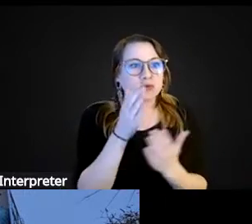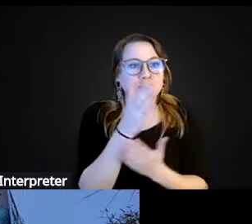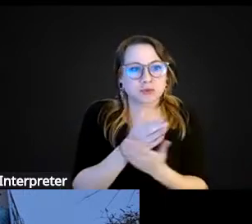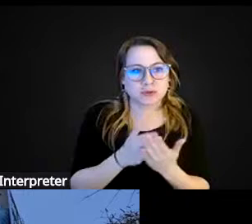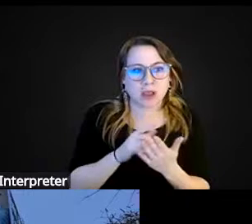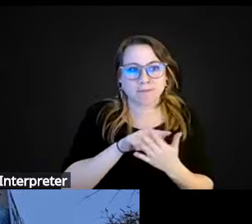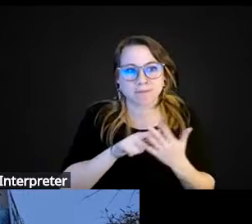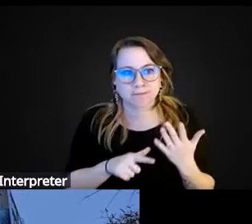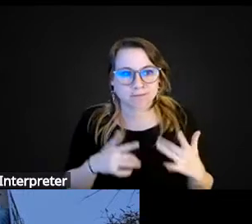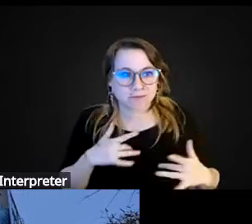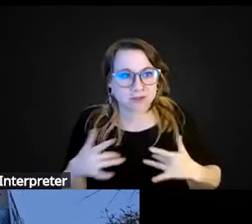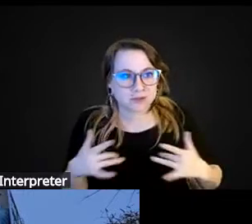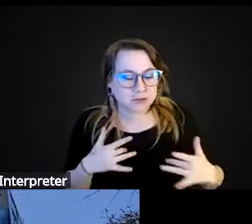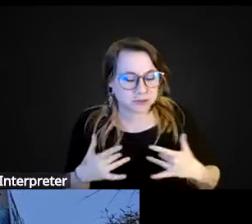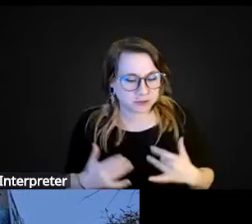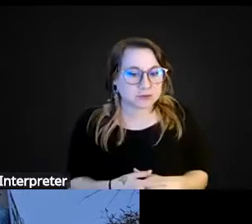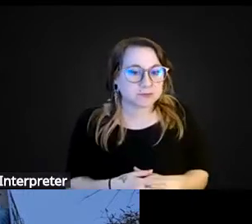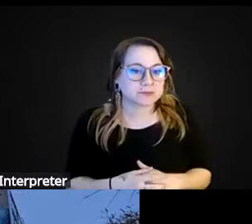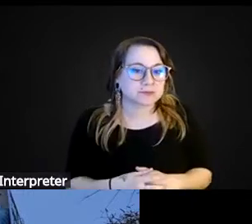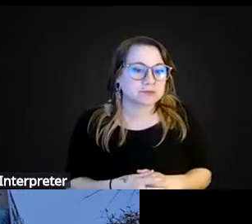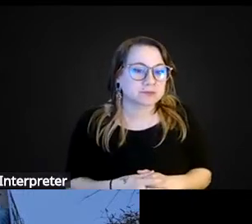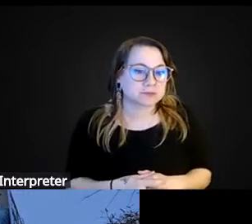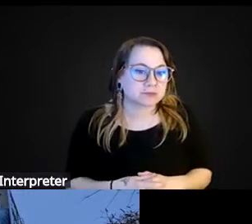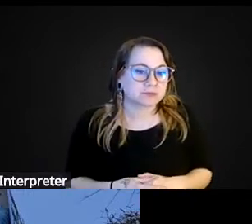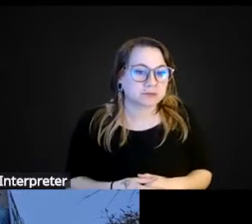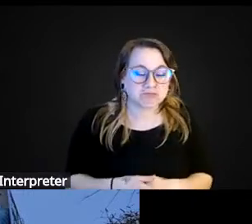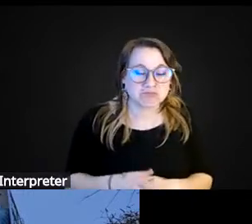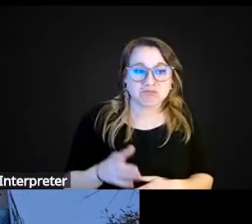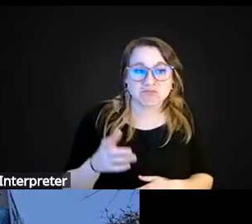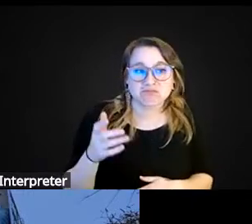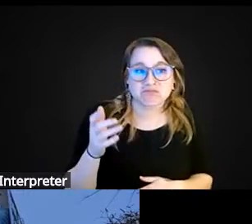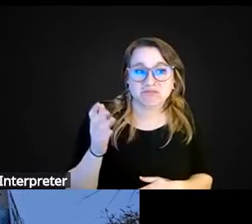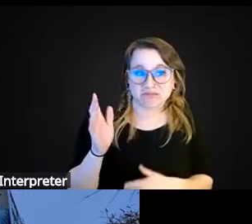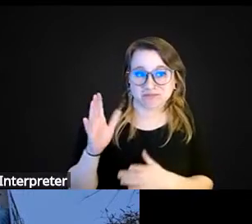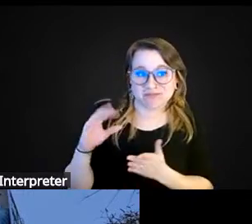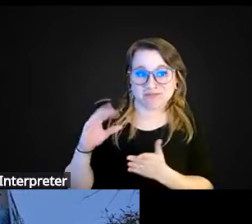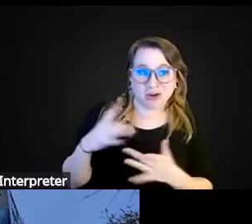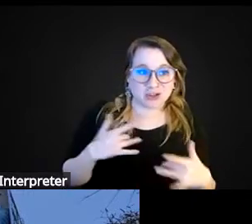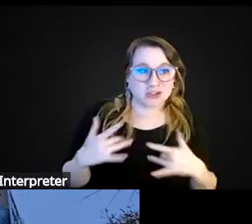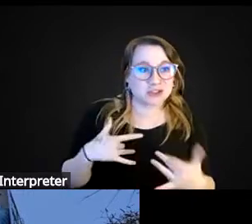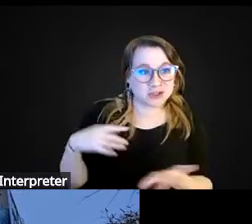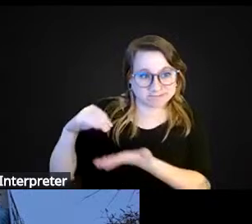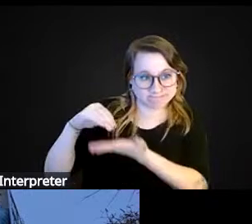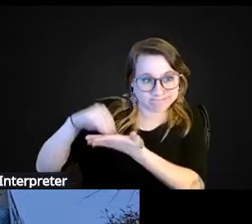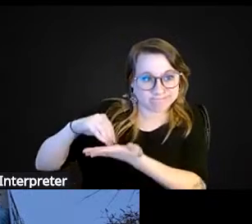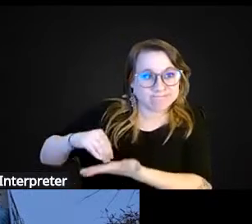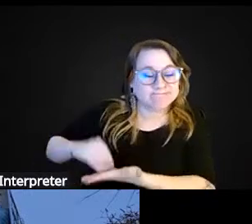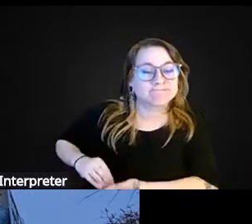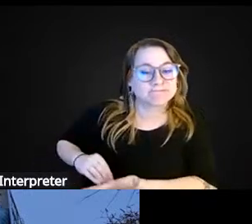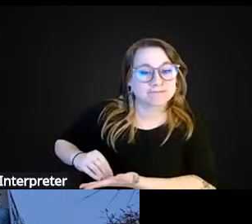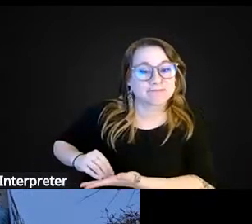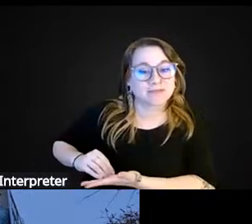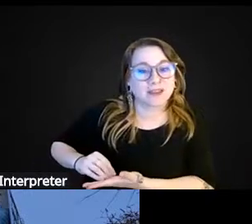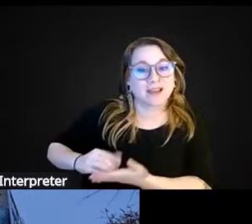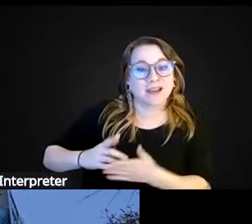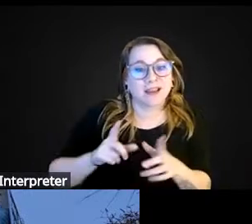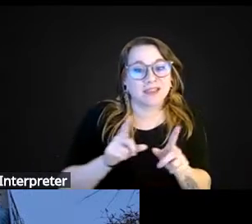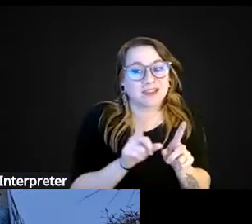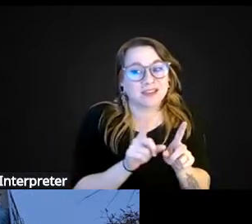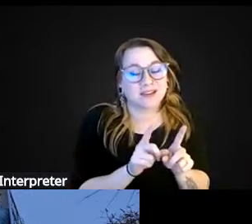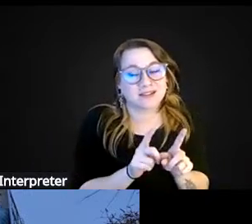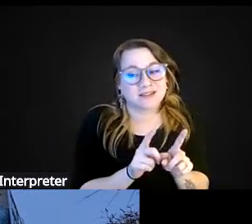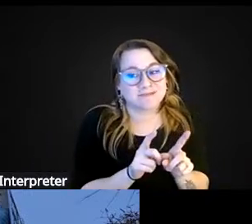that we have, but they are very much noted, as well as kind of